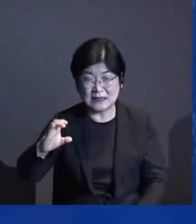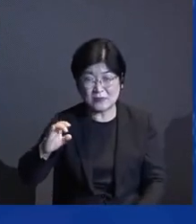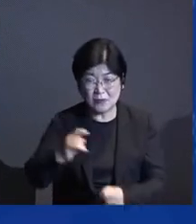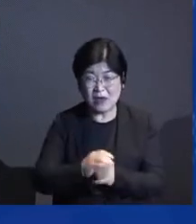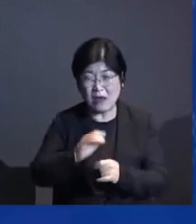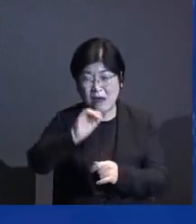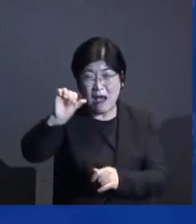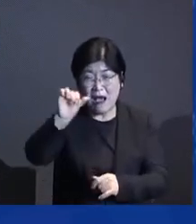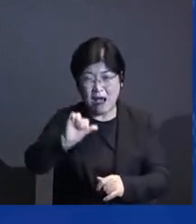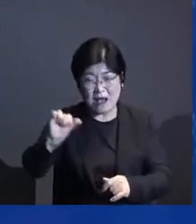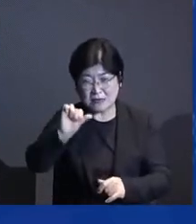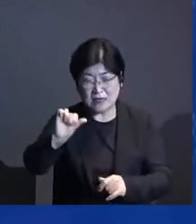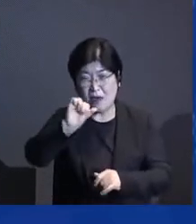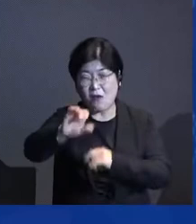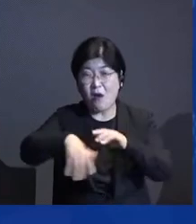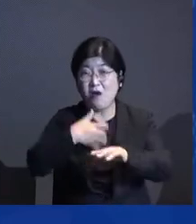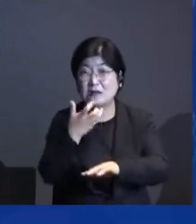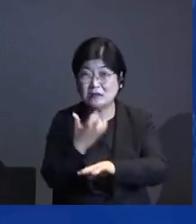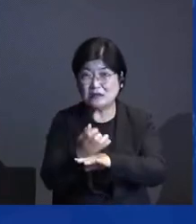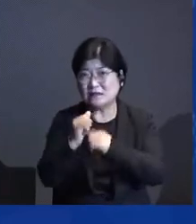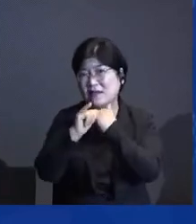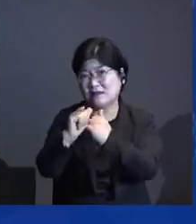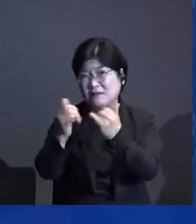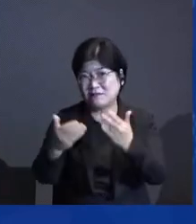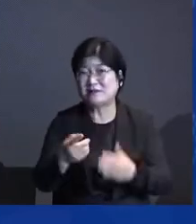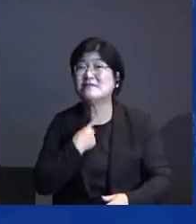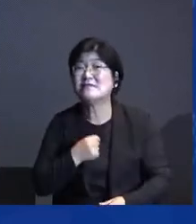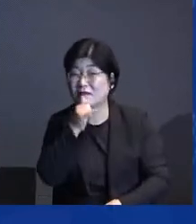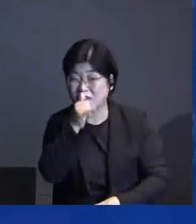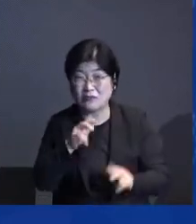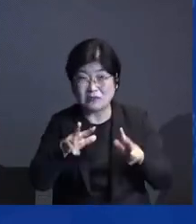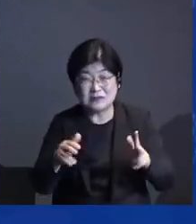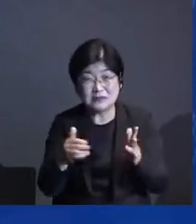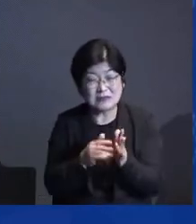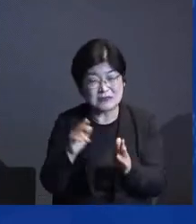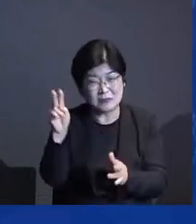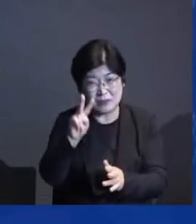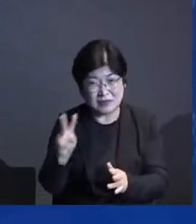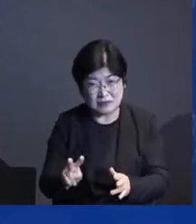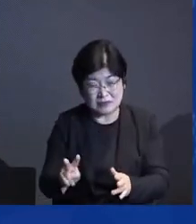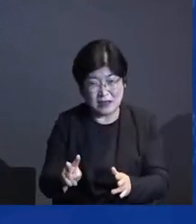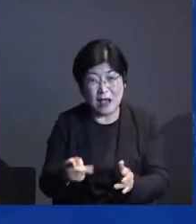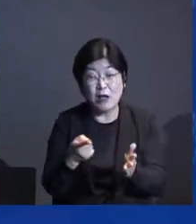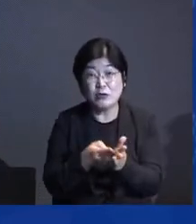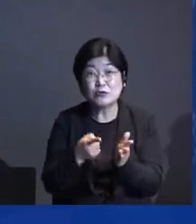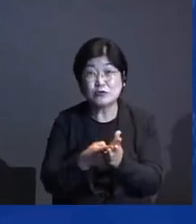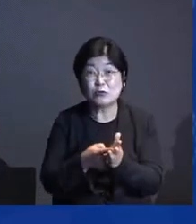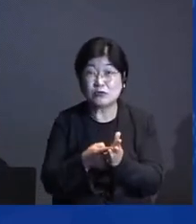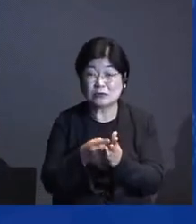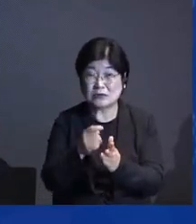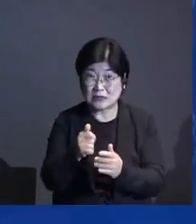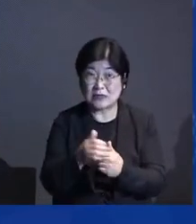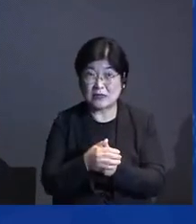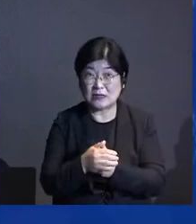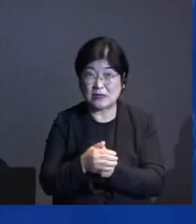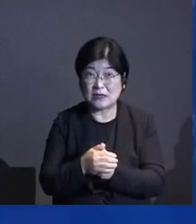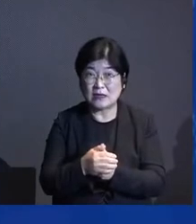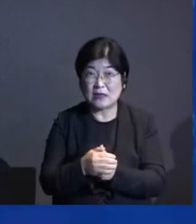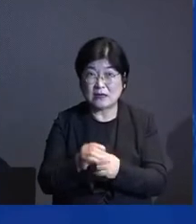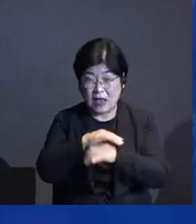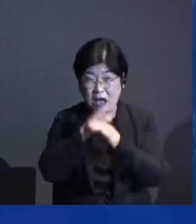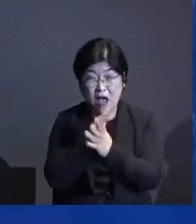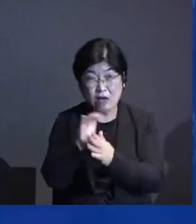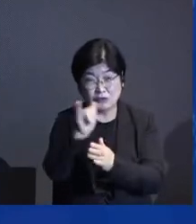So far, Vietnam's Prime Minister has announced three decisions to replicate ISHC